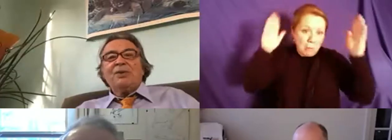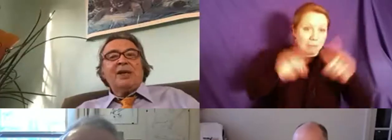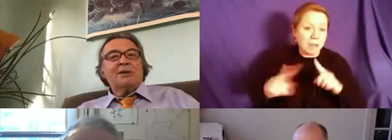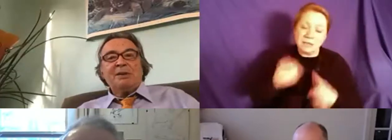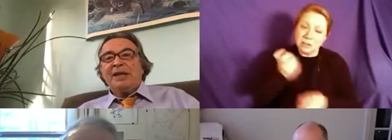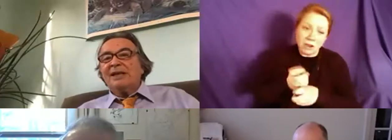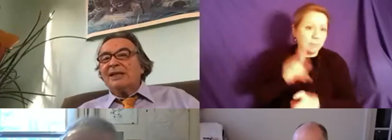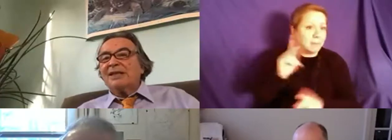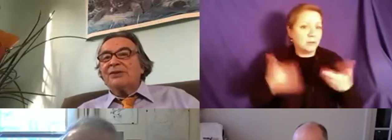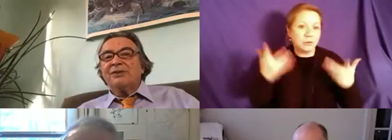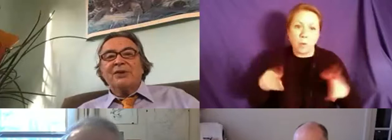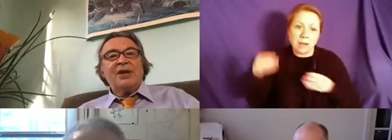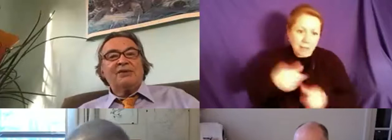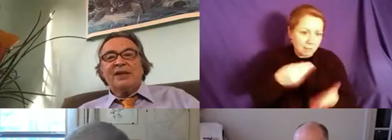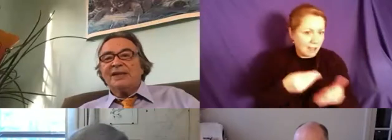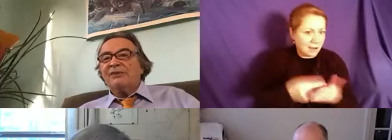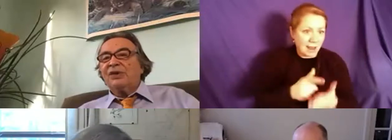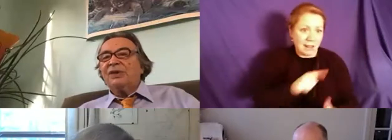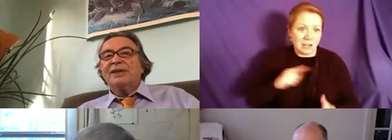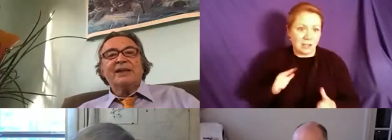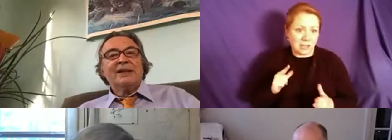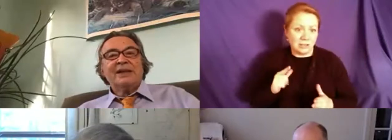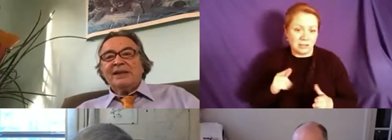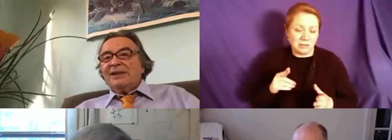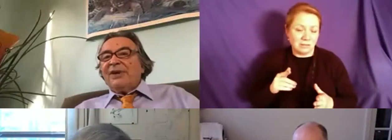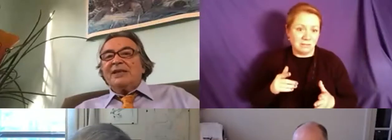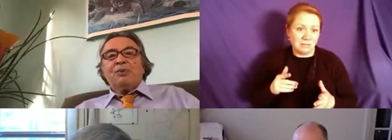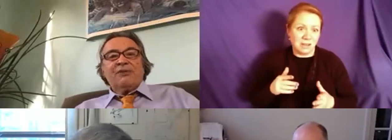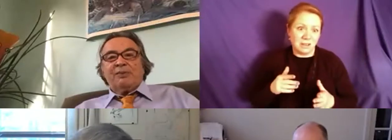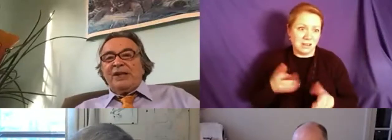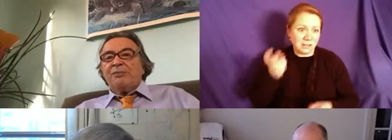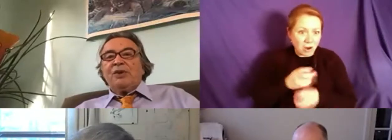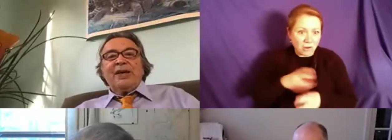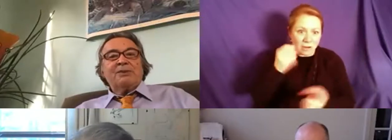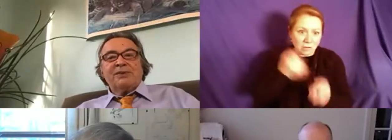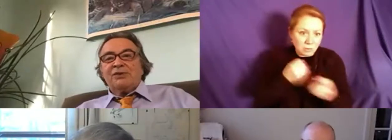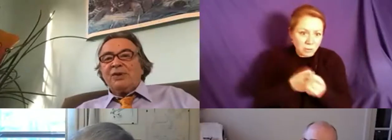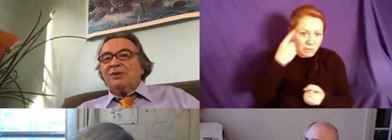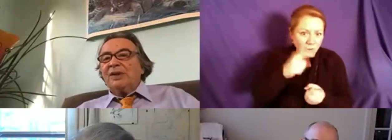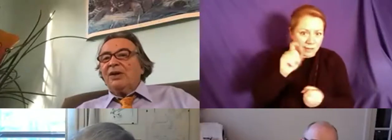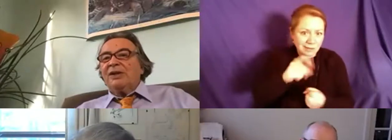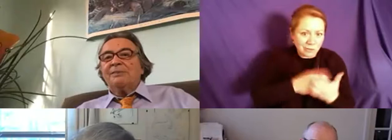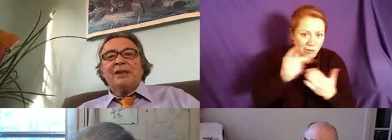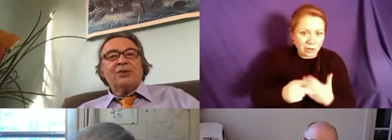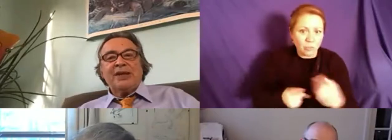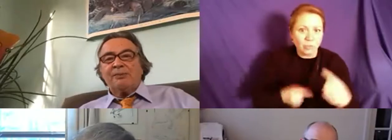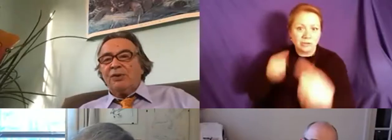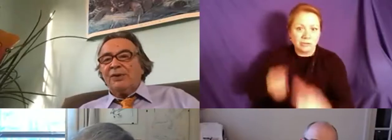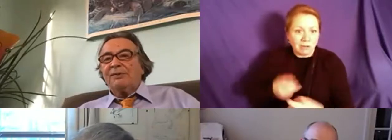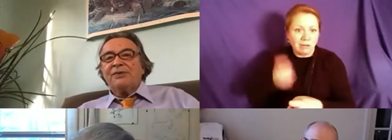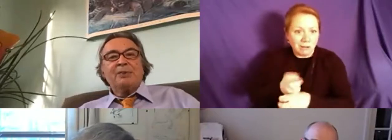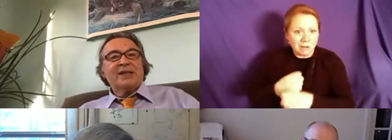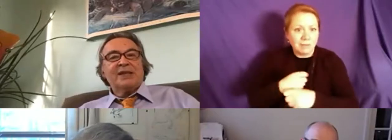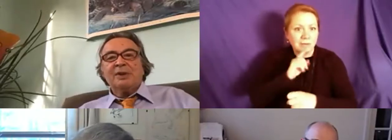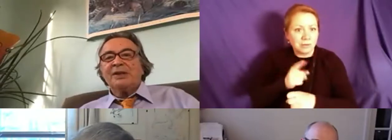people don't want to spend money in the legislature very often. It's difficult to like find support for needed programs. We've struggled really hard to make sure that